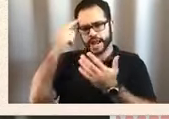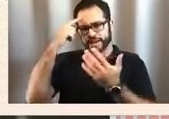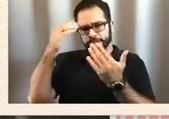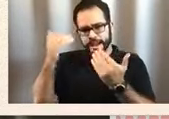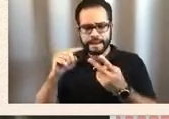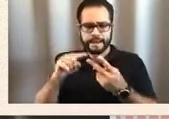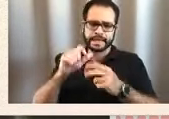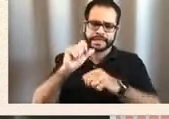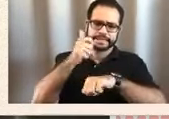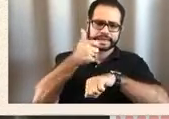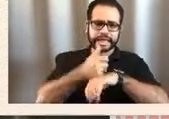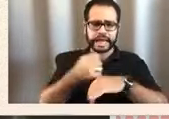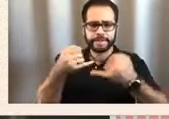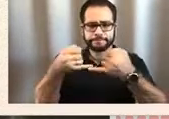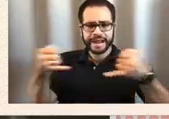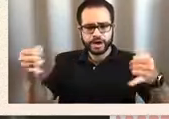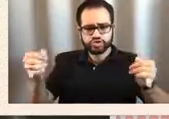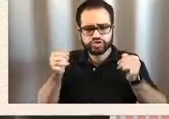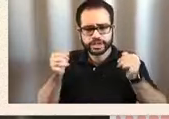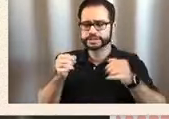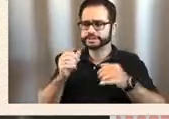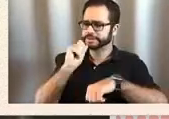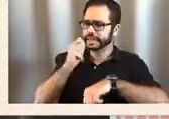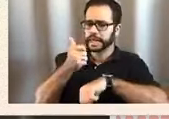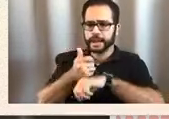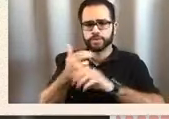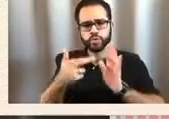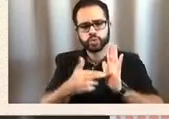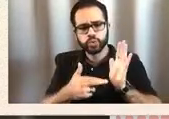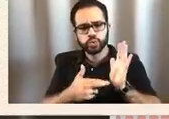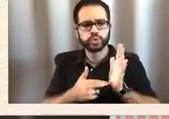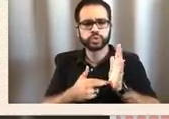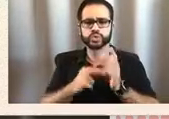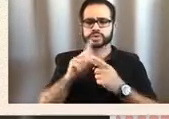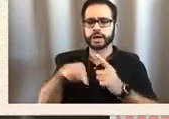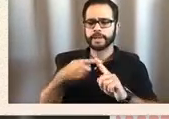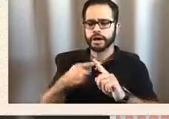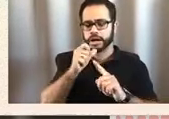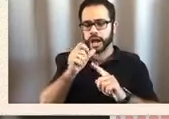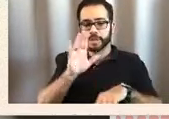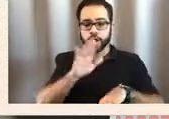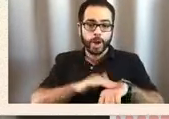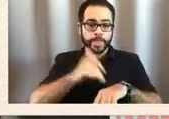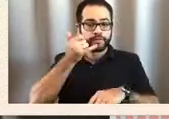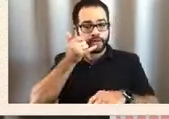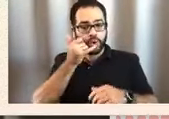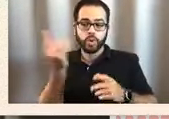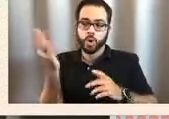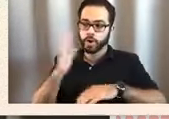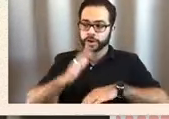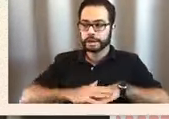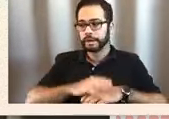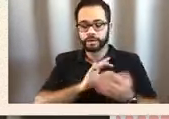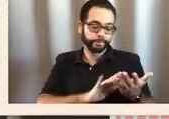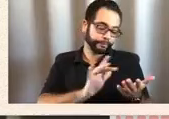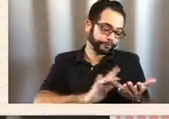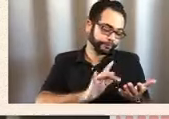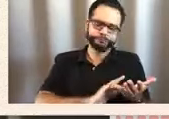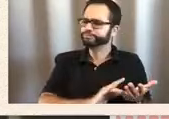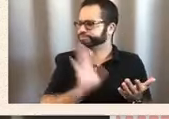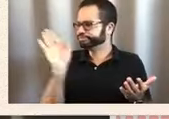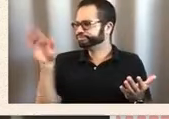setting ground rules about what Sarah said about having them not be on the phone at all times, making sure